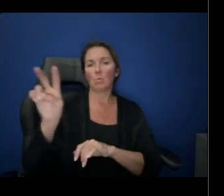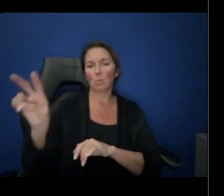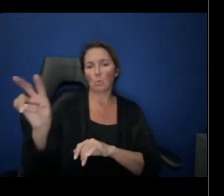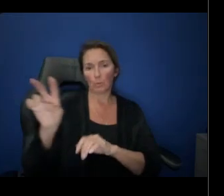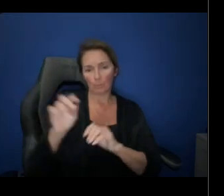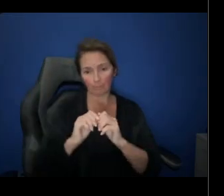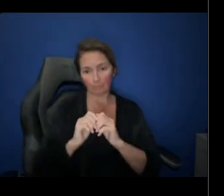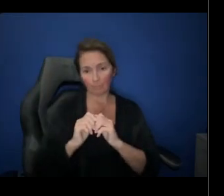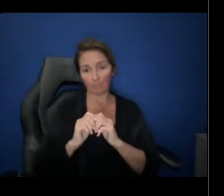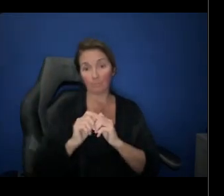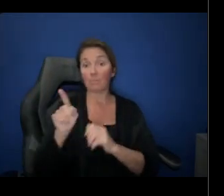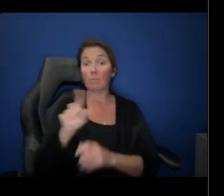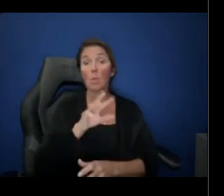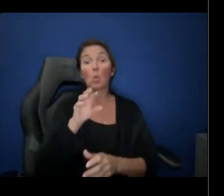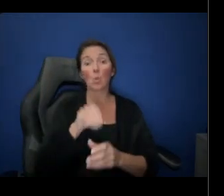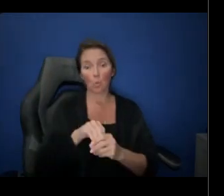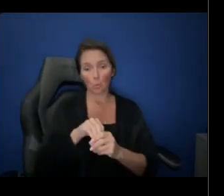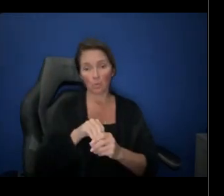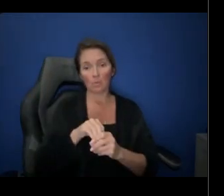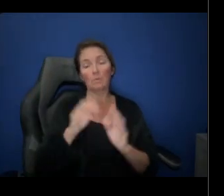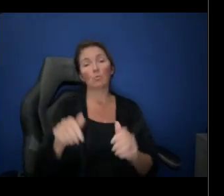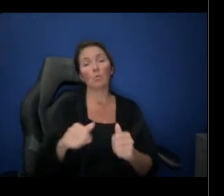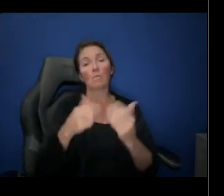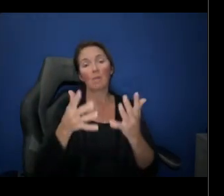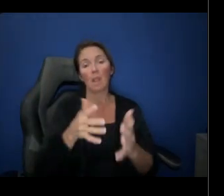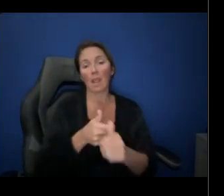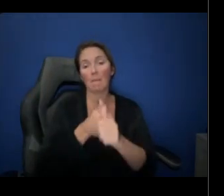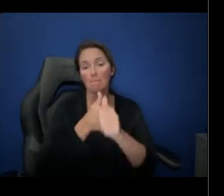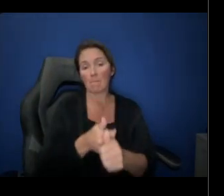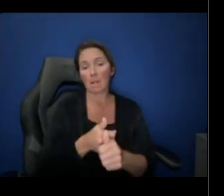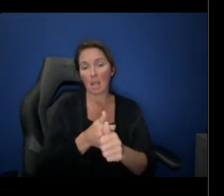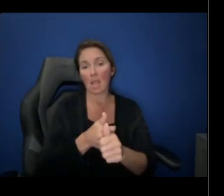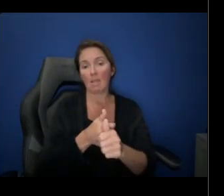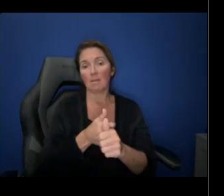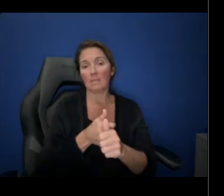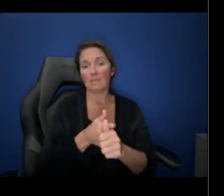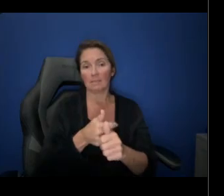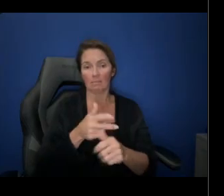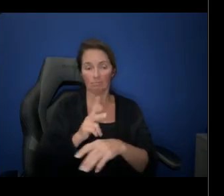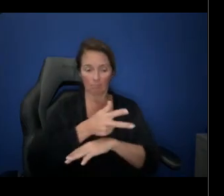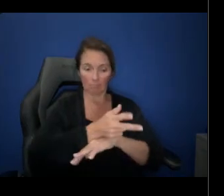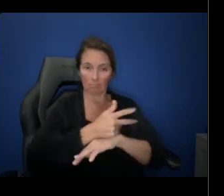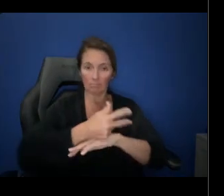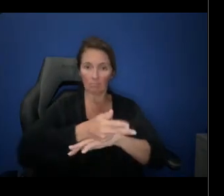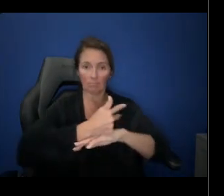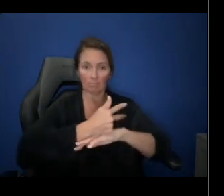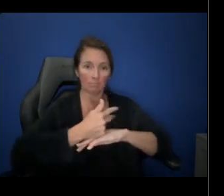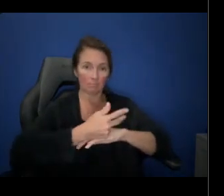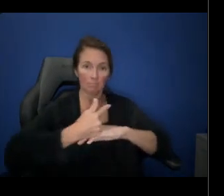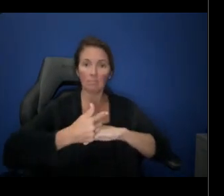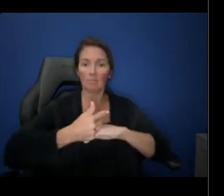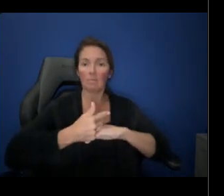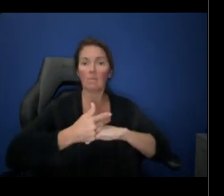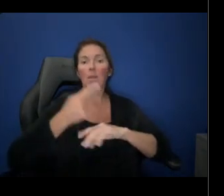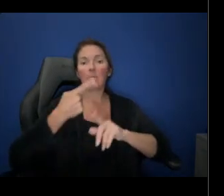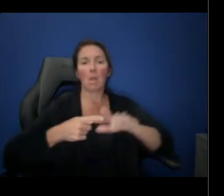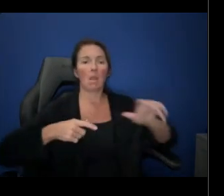4.22, including providing compliant maneuvering space and grab